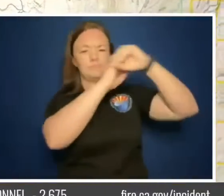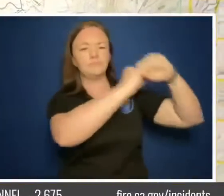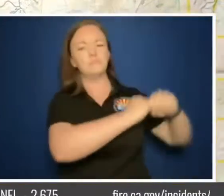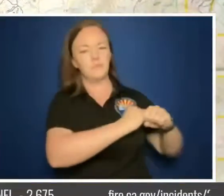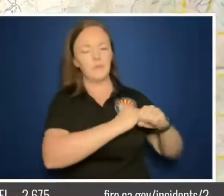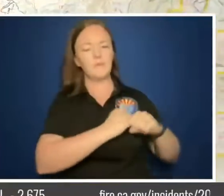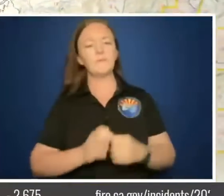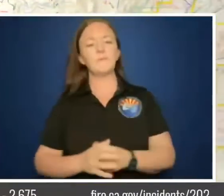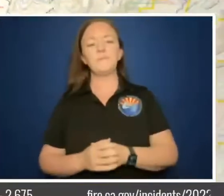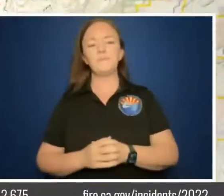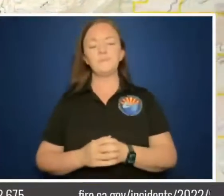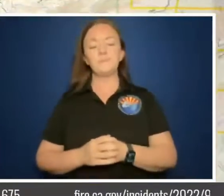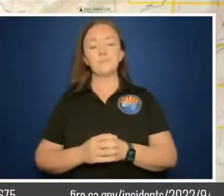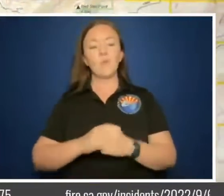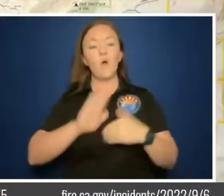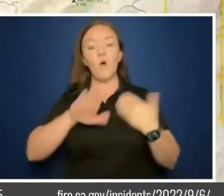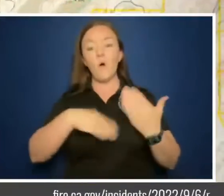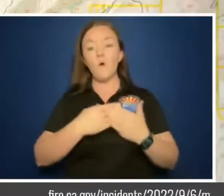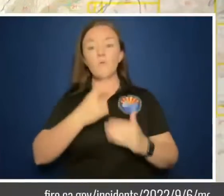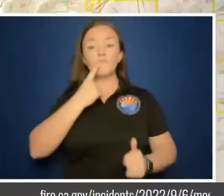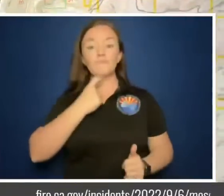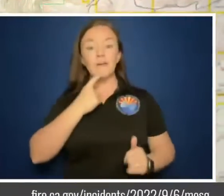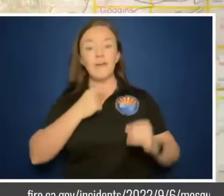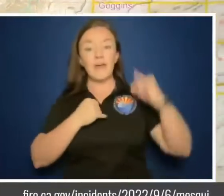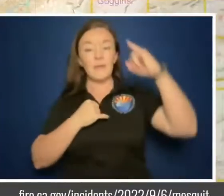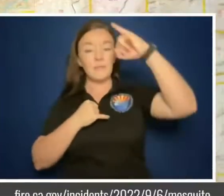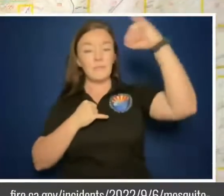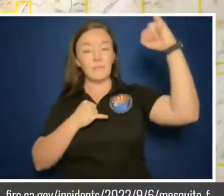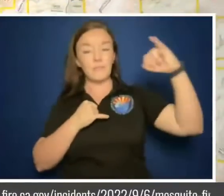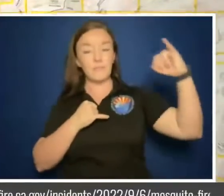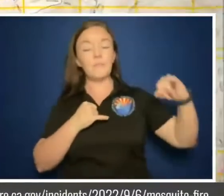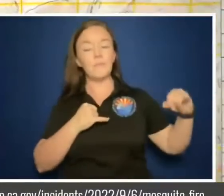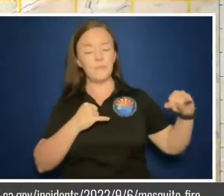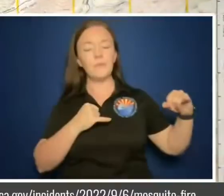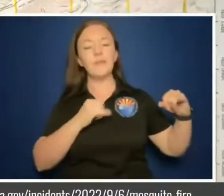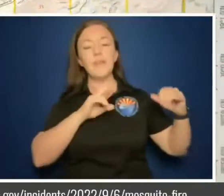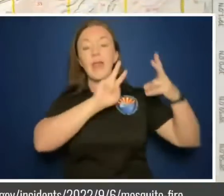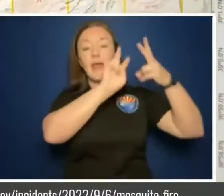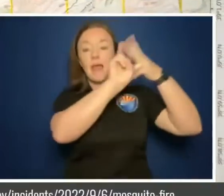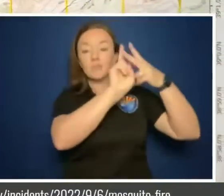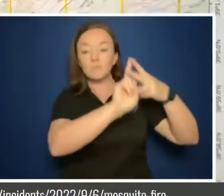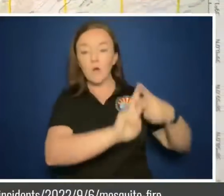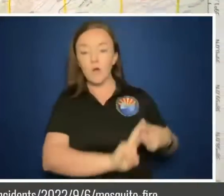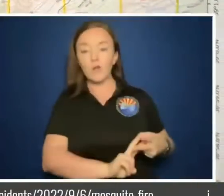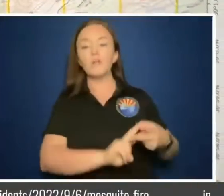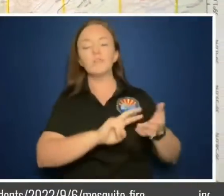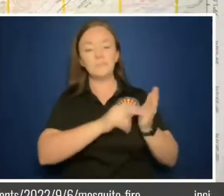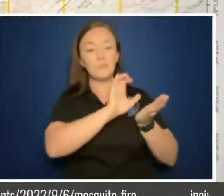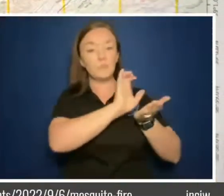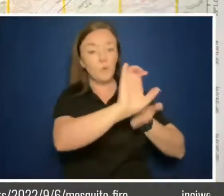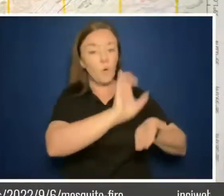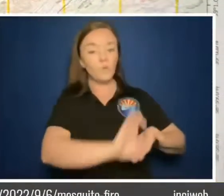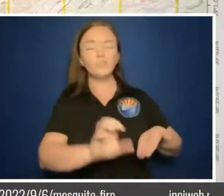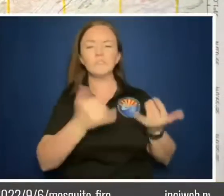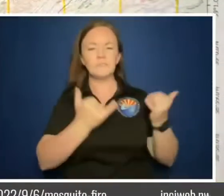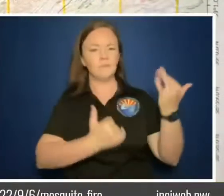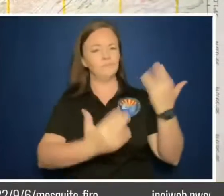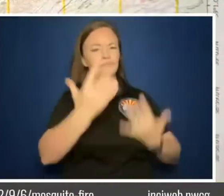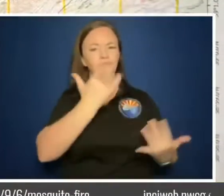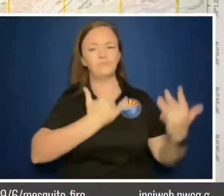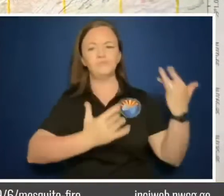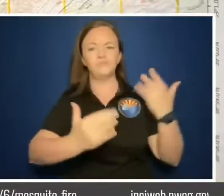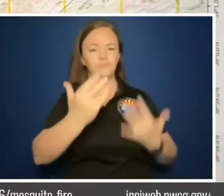the fire's edge, as you can see, indicated by the red line with hash marks. We are continuing to operate in that area, working